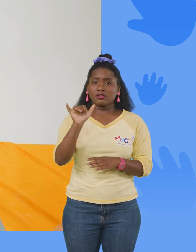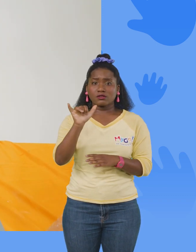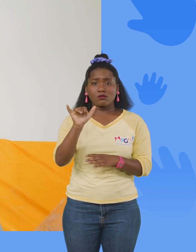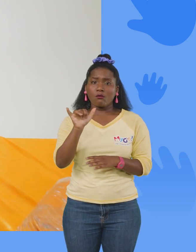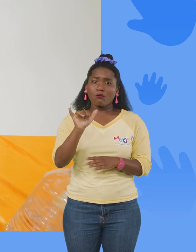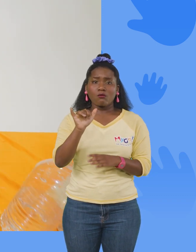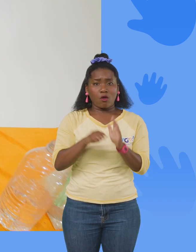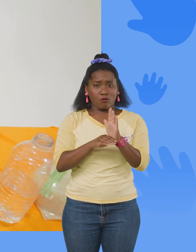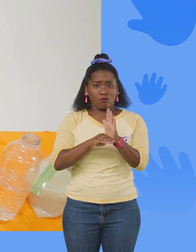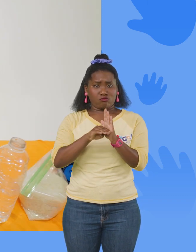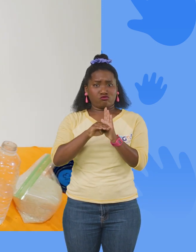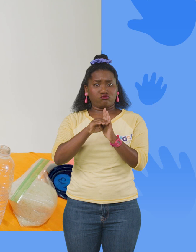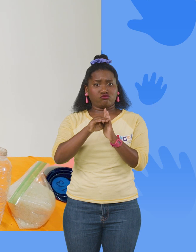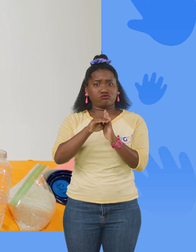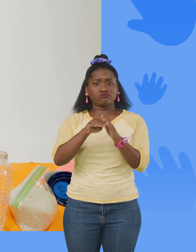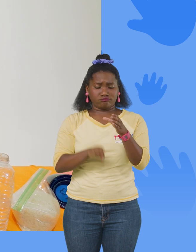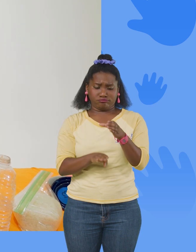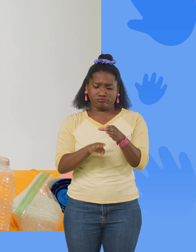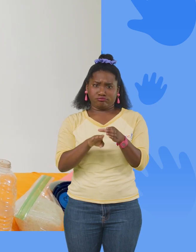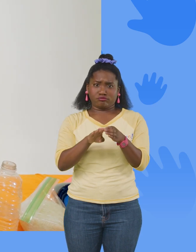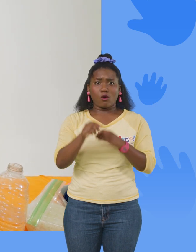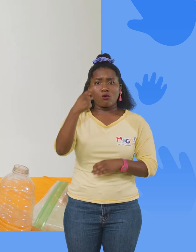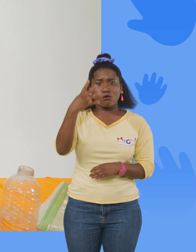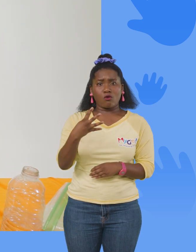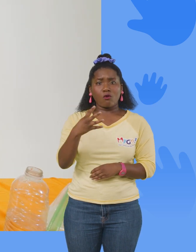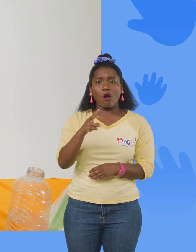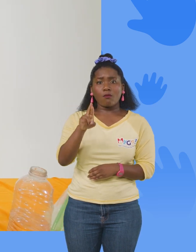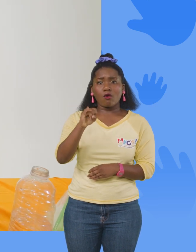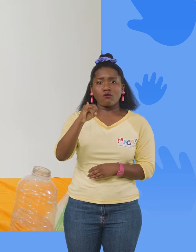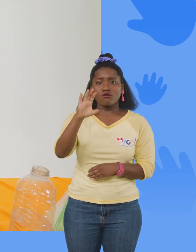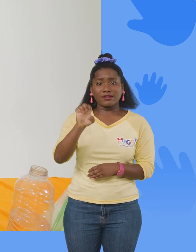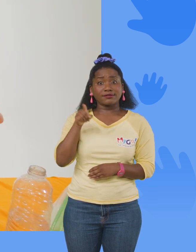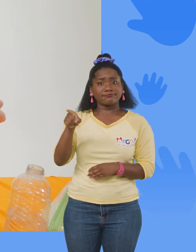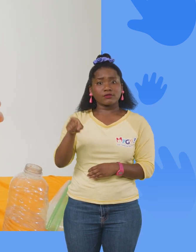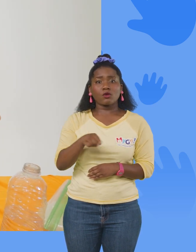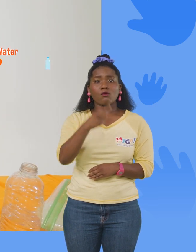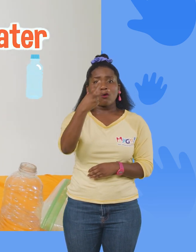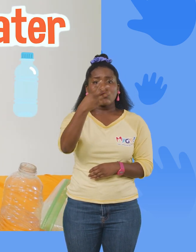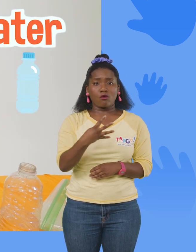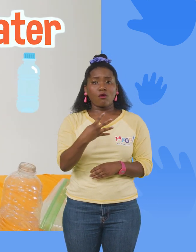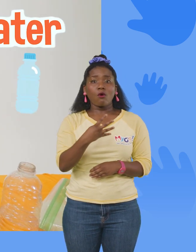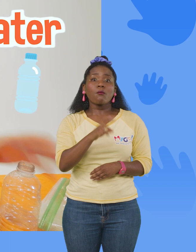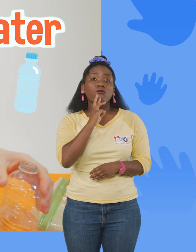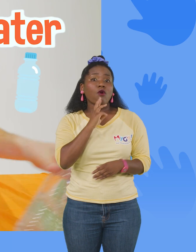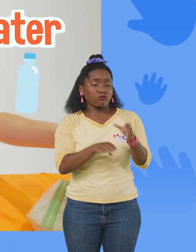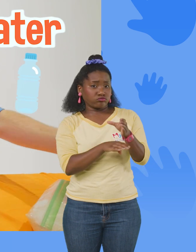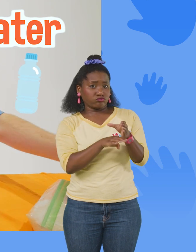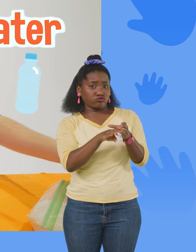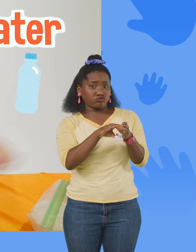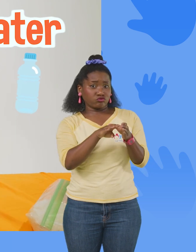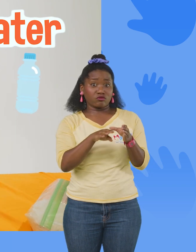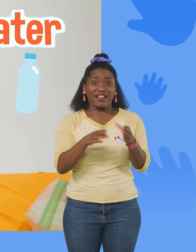amount of volume. One quarter cup of rice, one quarter cup of water.